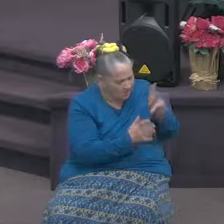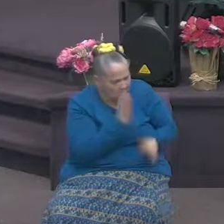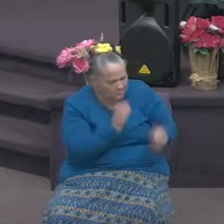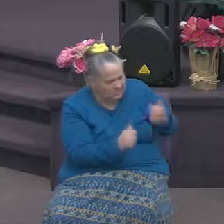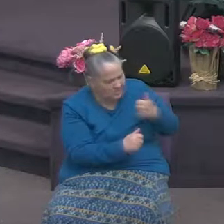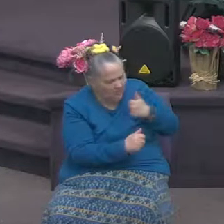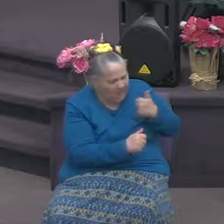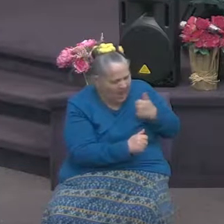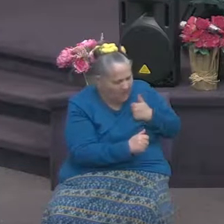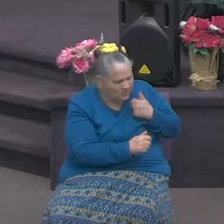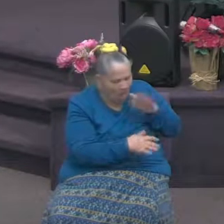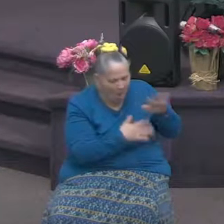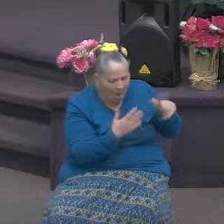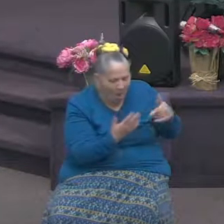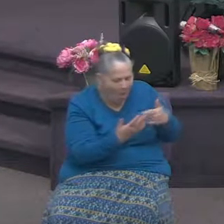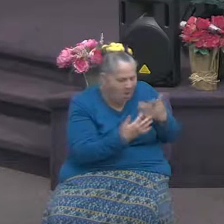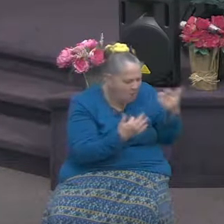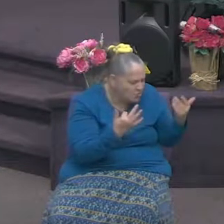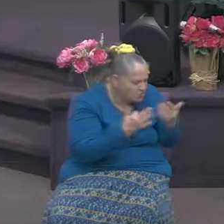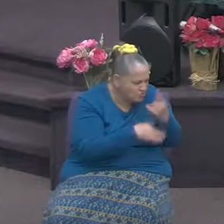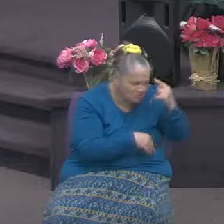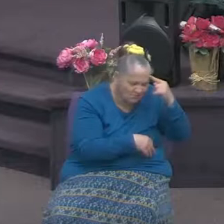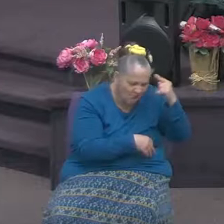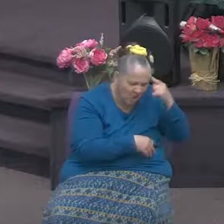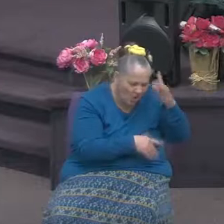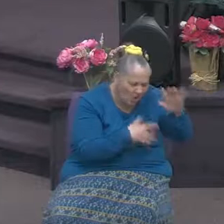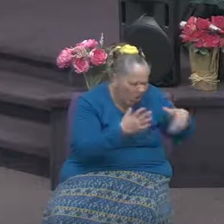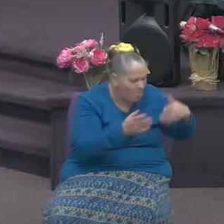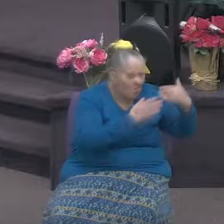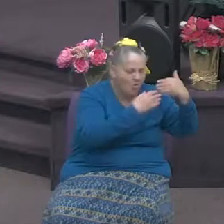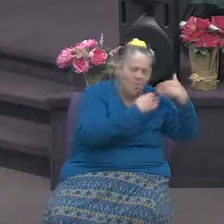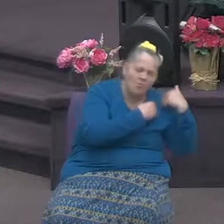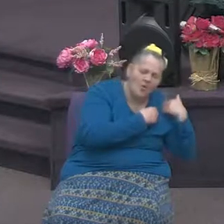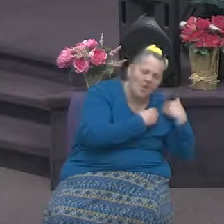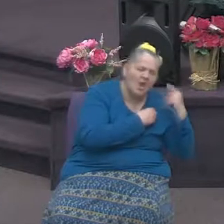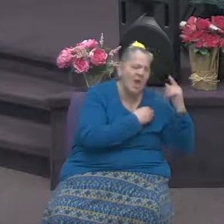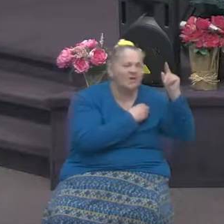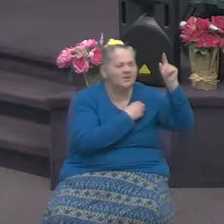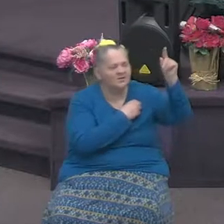suicide, all of it going through his mind, all the weight on him.